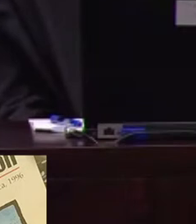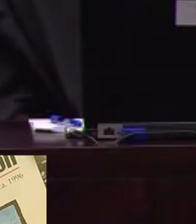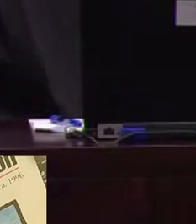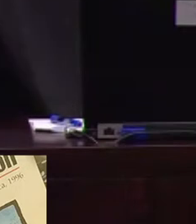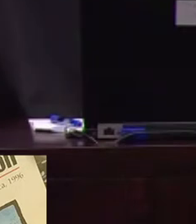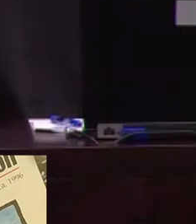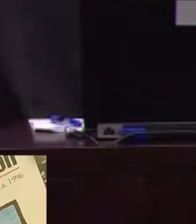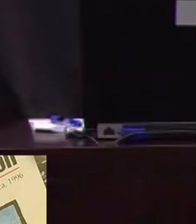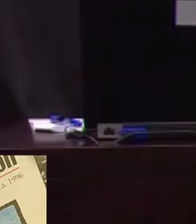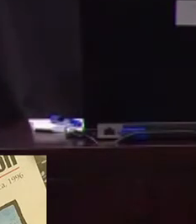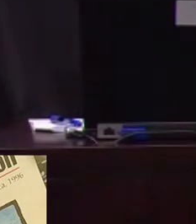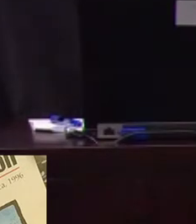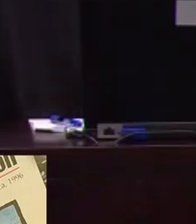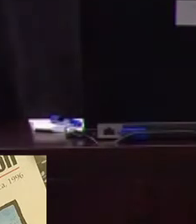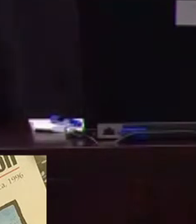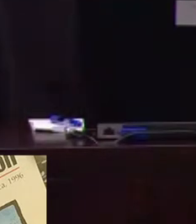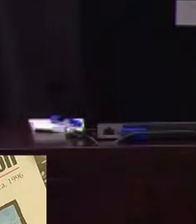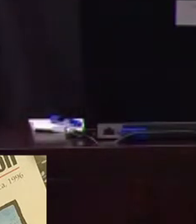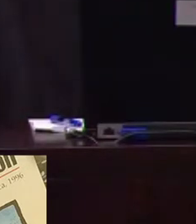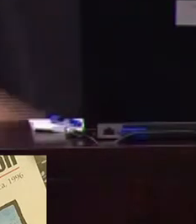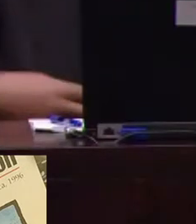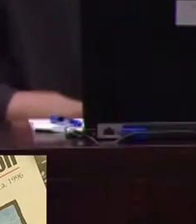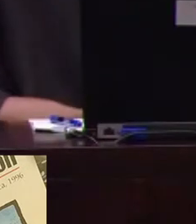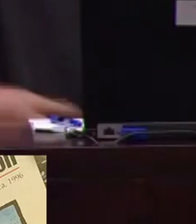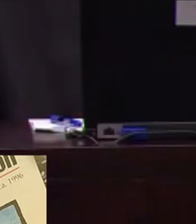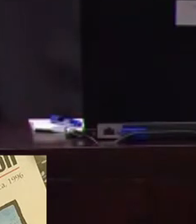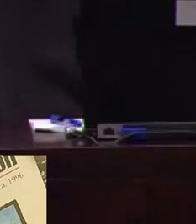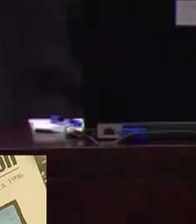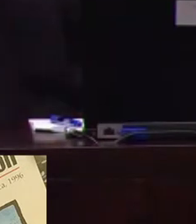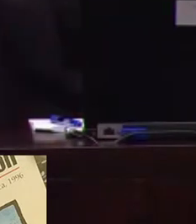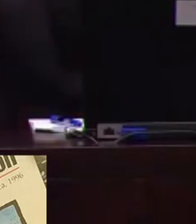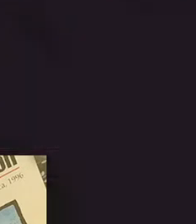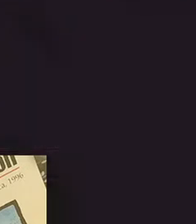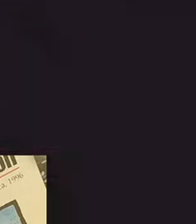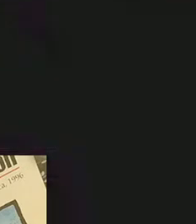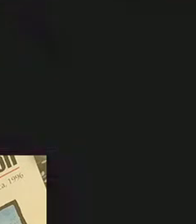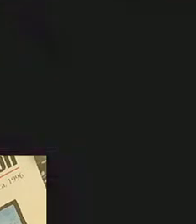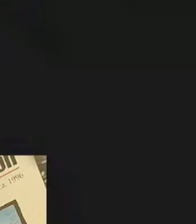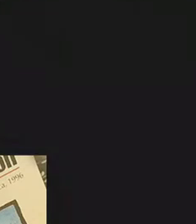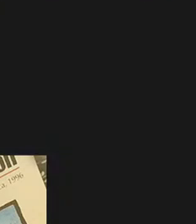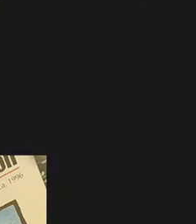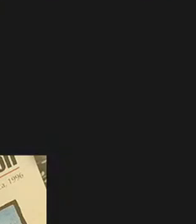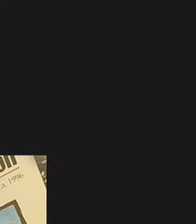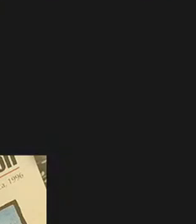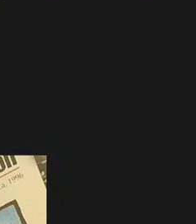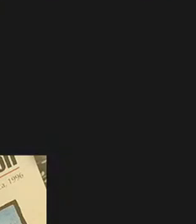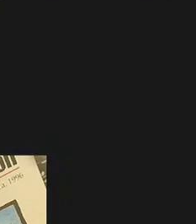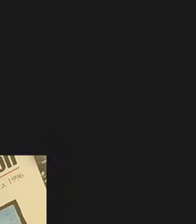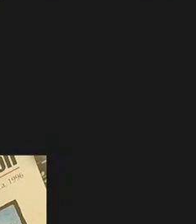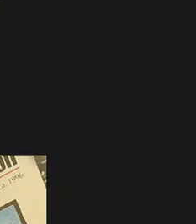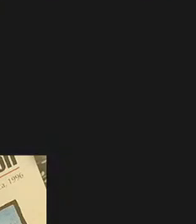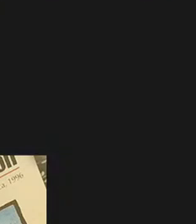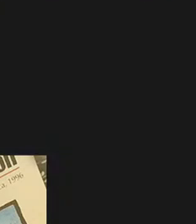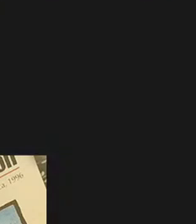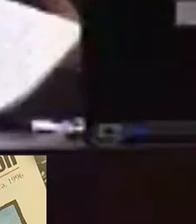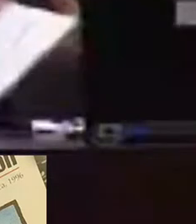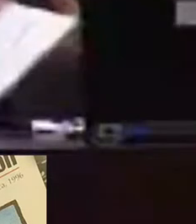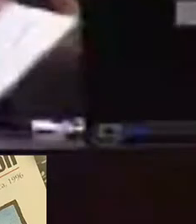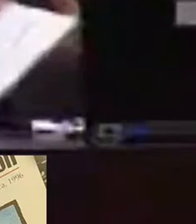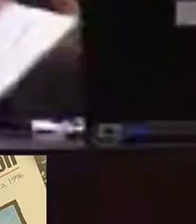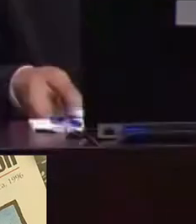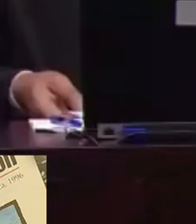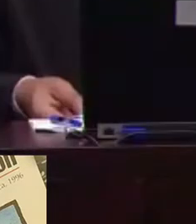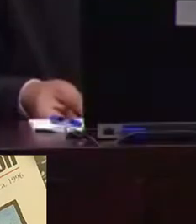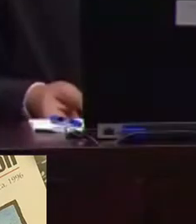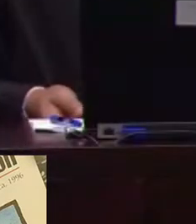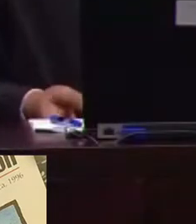country. However, our coastlines are incredibly important for local coastal communities, as many